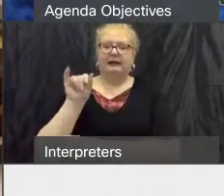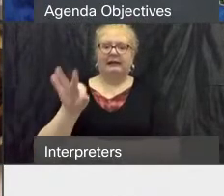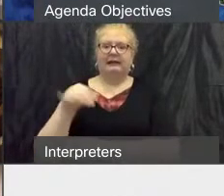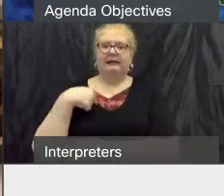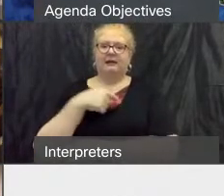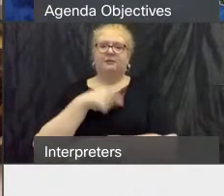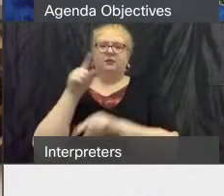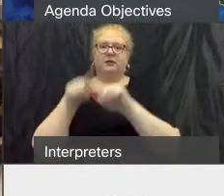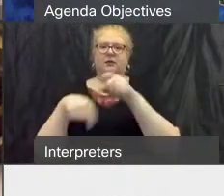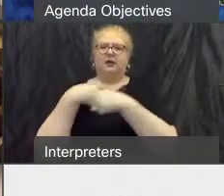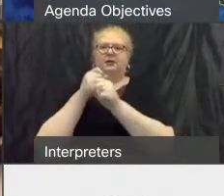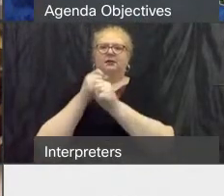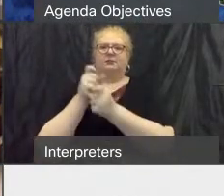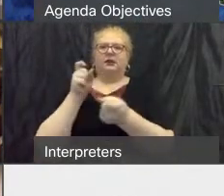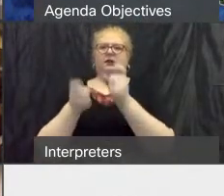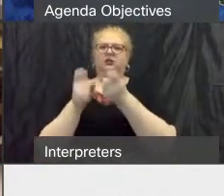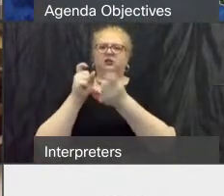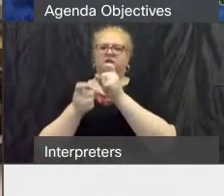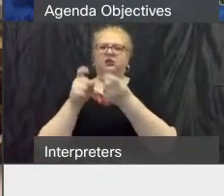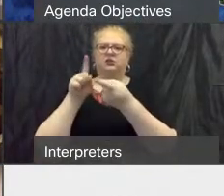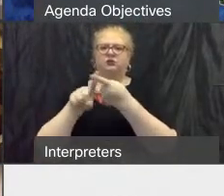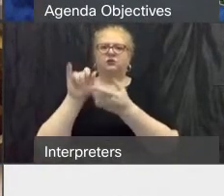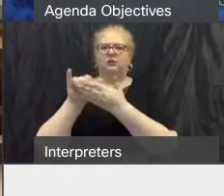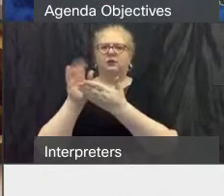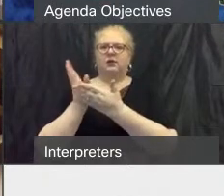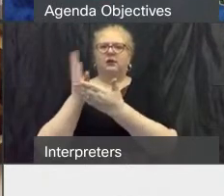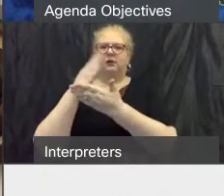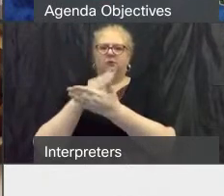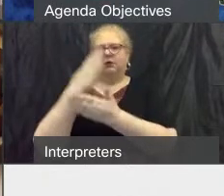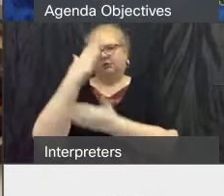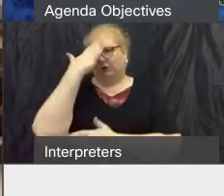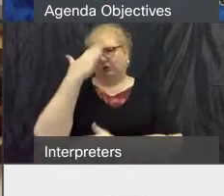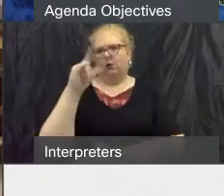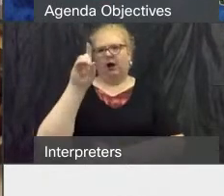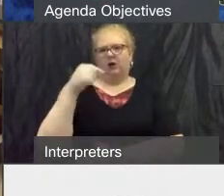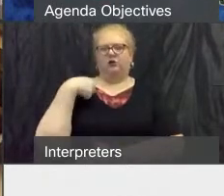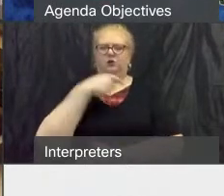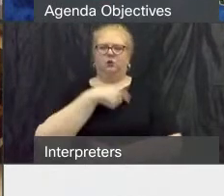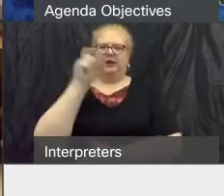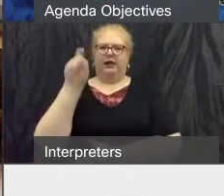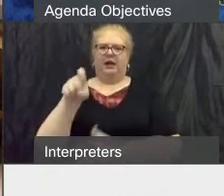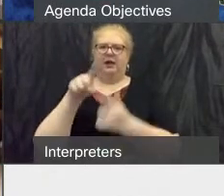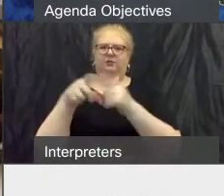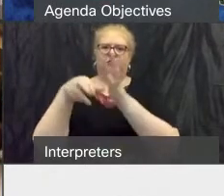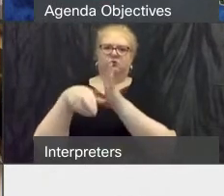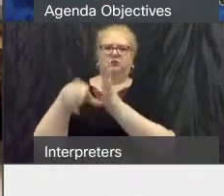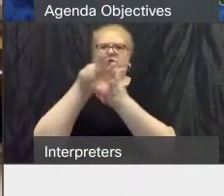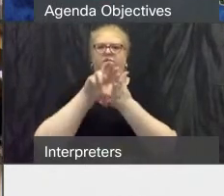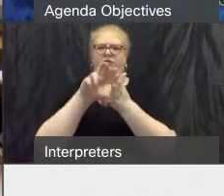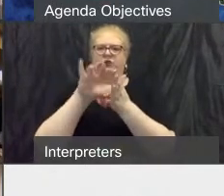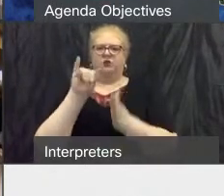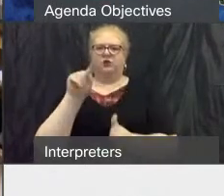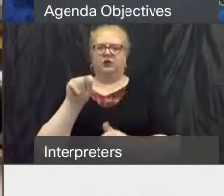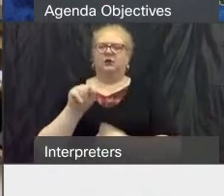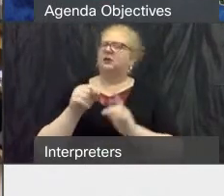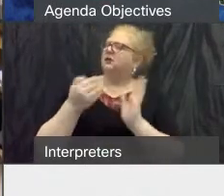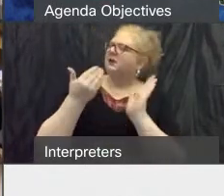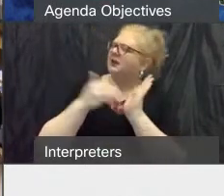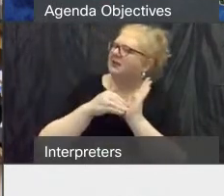any changes to the budget, why do we have to review the budget? I'm sorry, I didn't hear the last part. If we have many